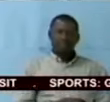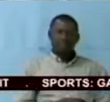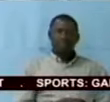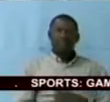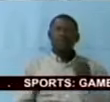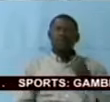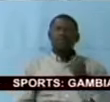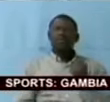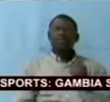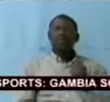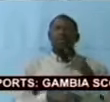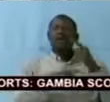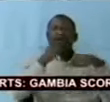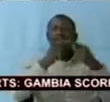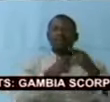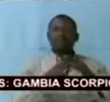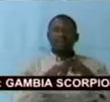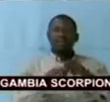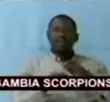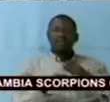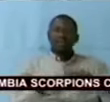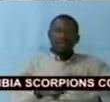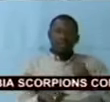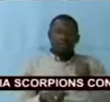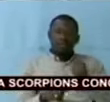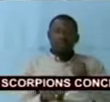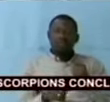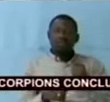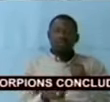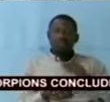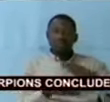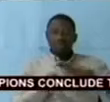Yeah, because after the rejection of the diary,